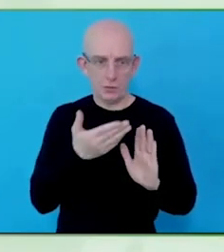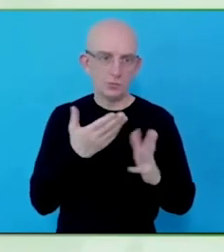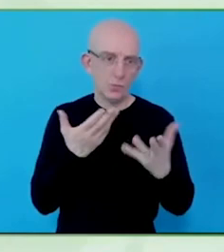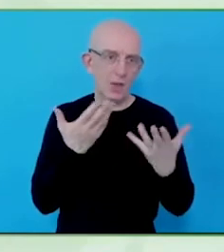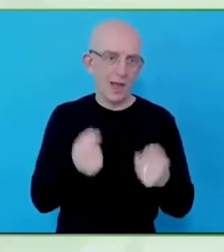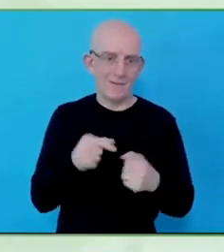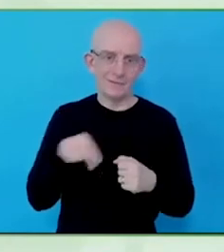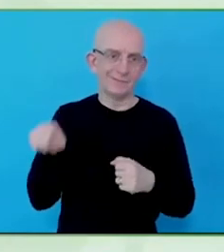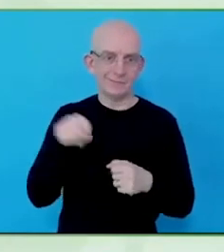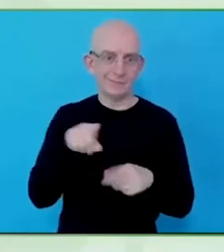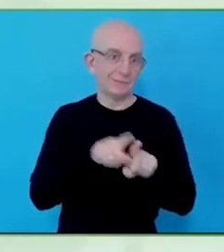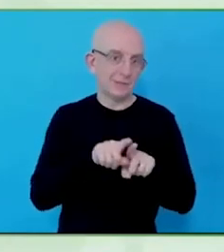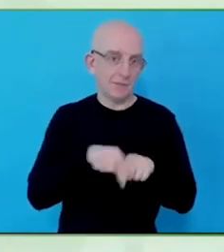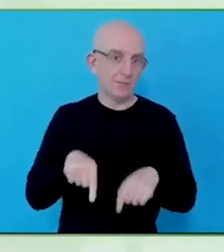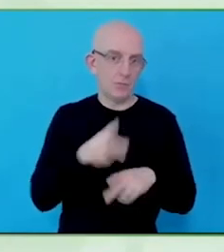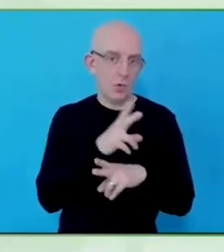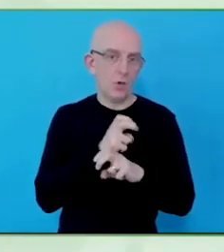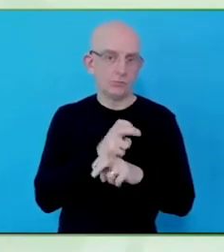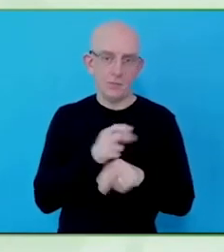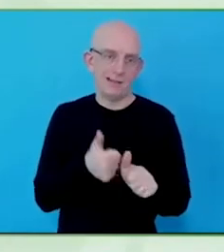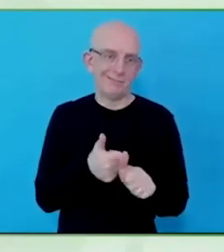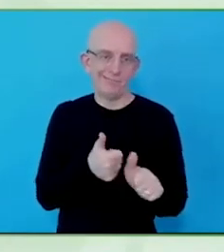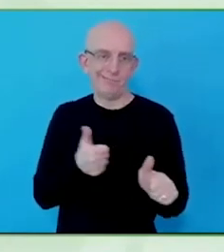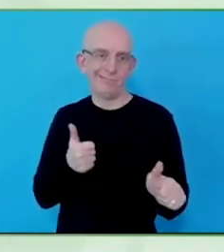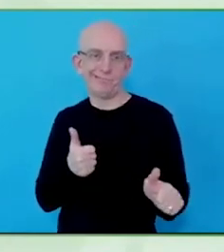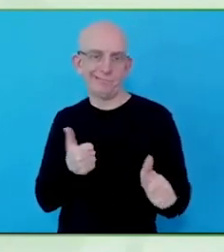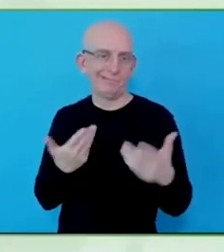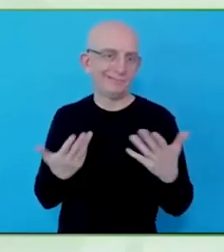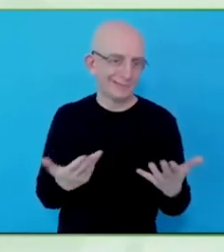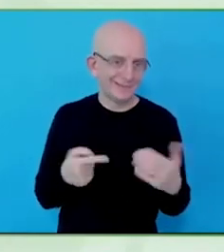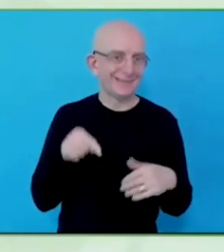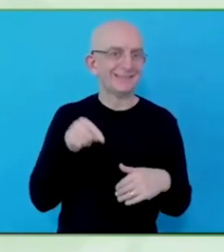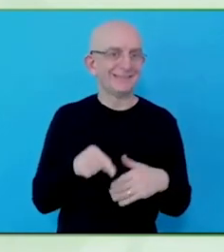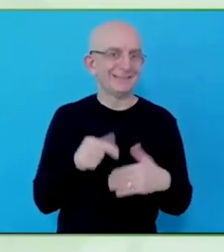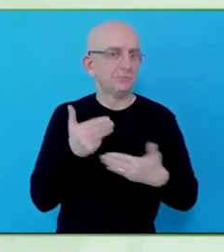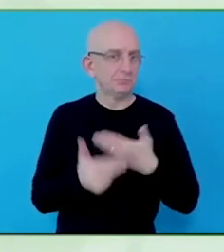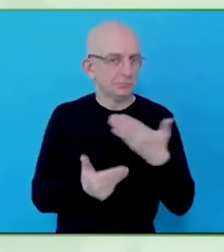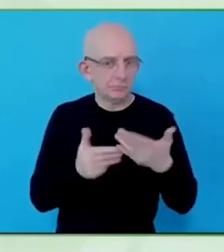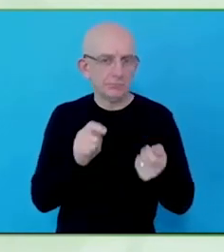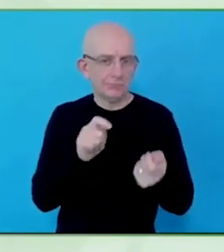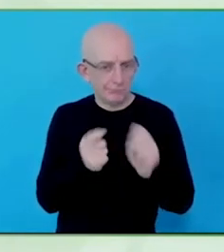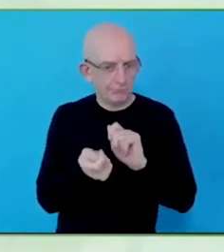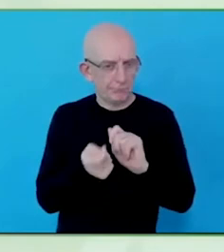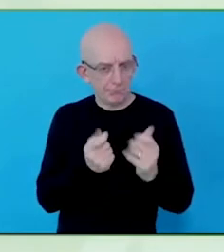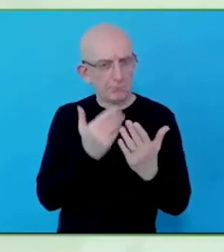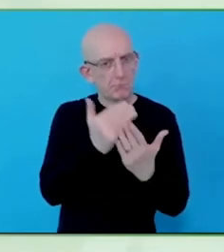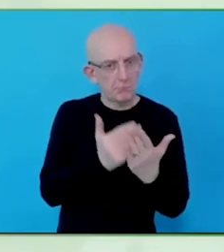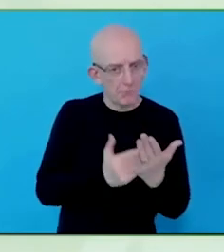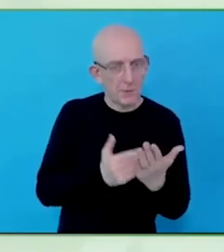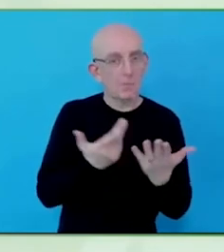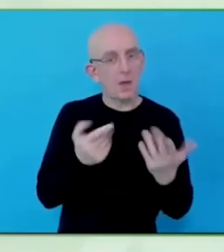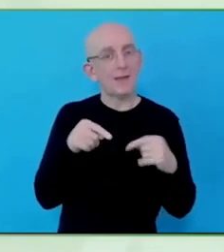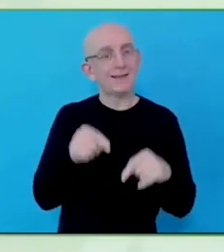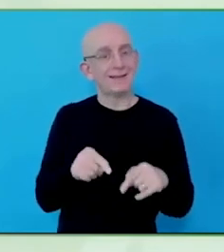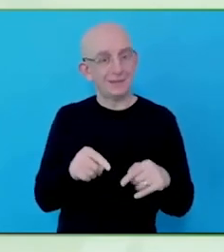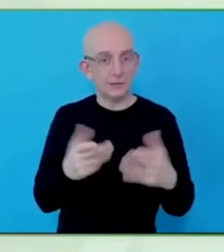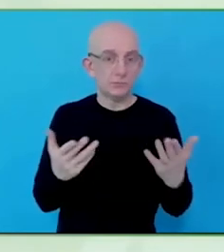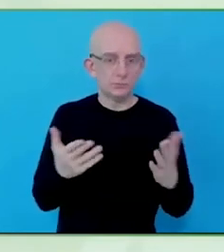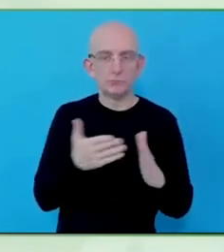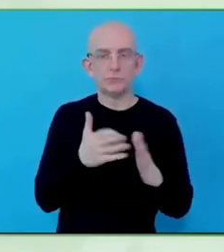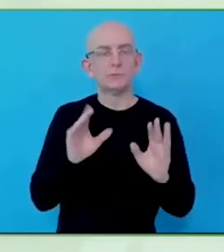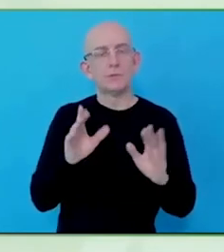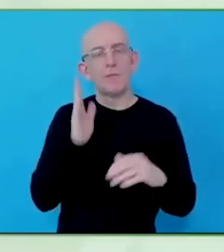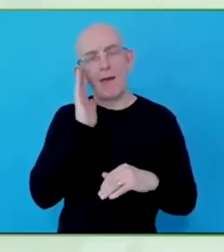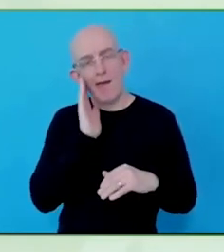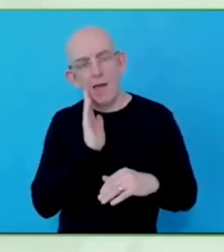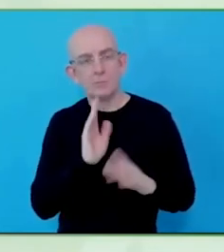the regulations and really implement it in the market. Thank you. Let's cover another aspect, Lionel. We come now from,